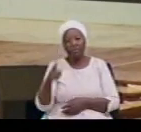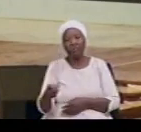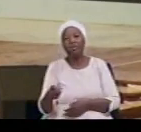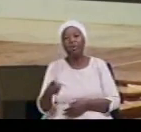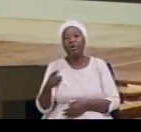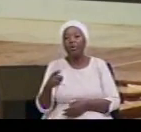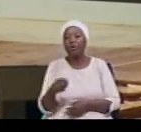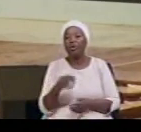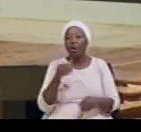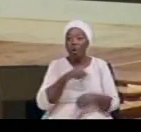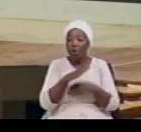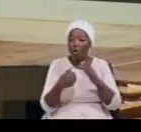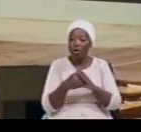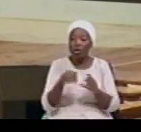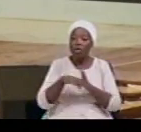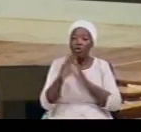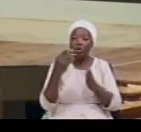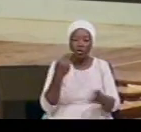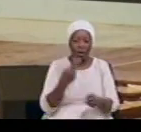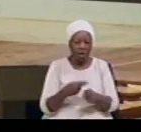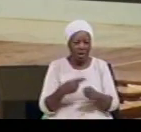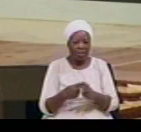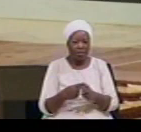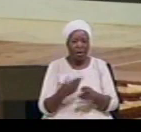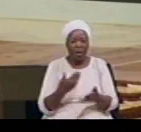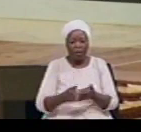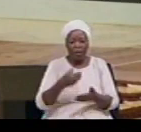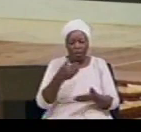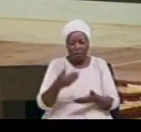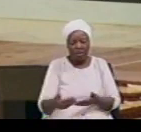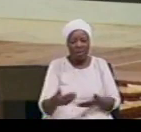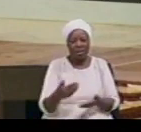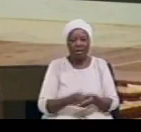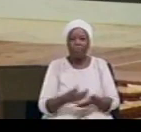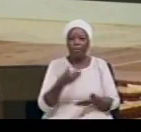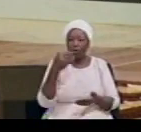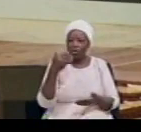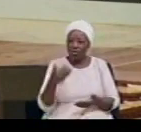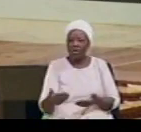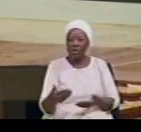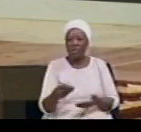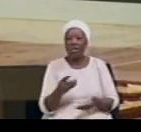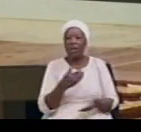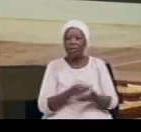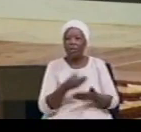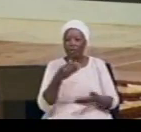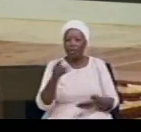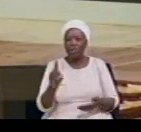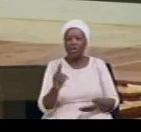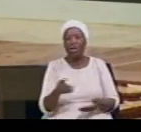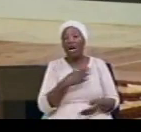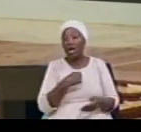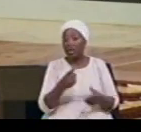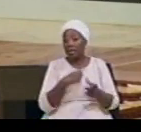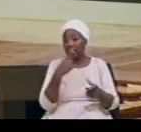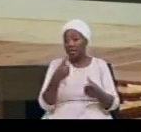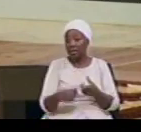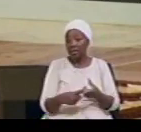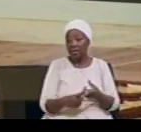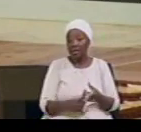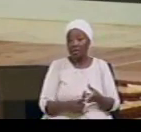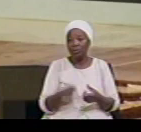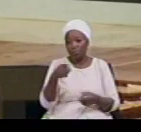your name, purchased, purchased, purchased. And then he says, thank